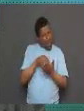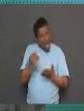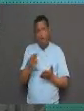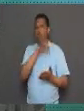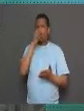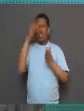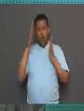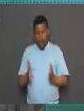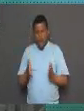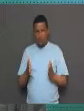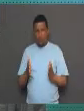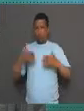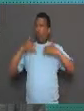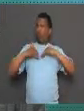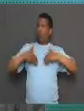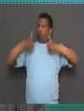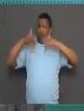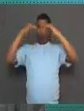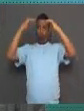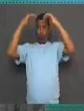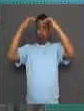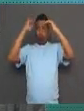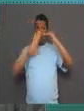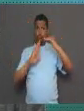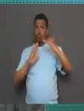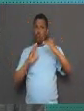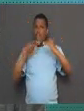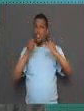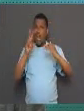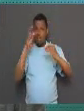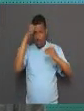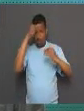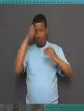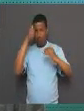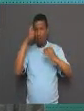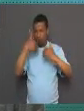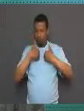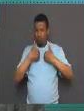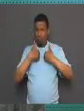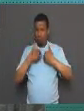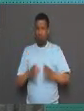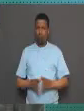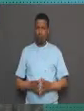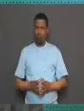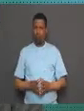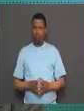1.2 million Ethiopian adults have HIV or AIDS.